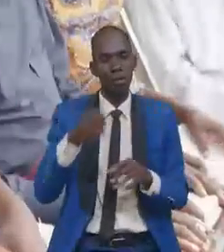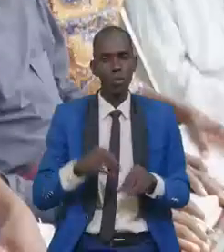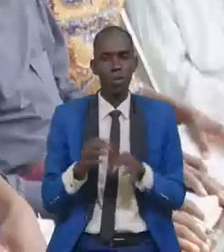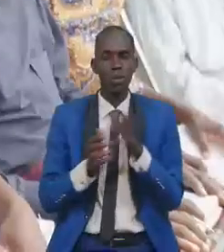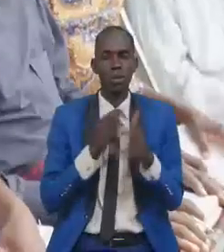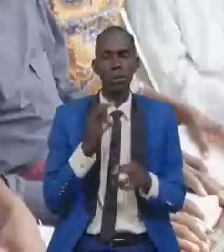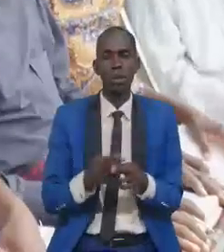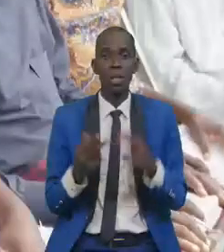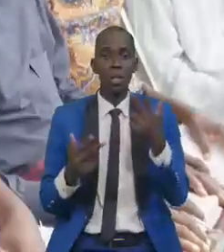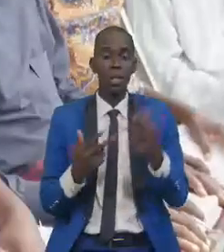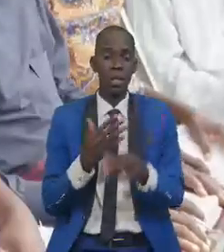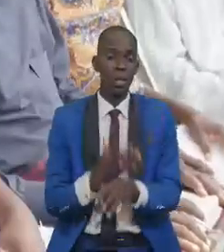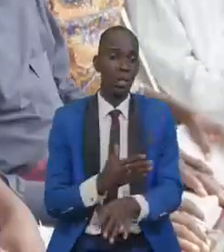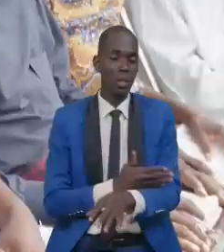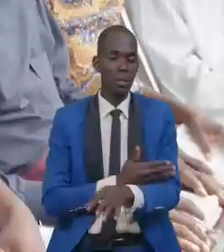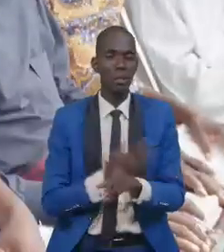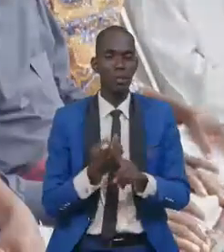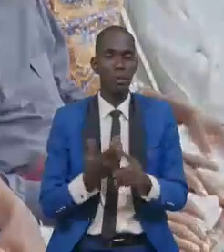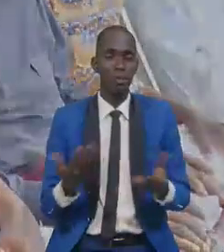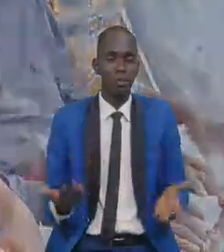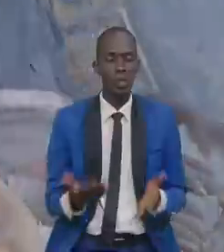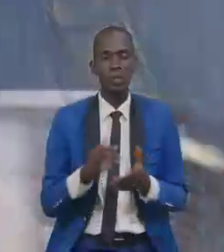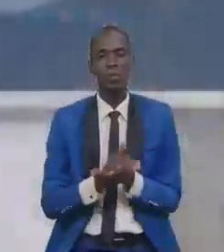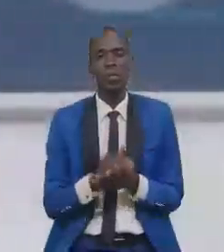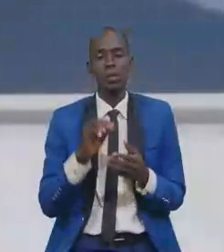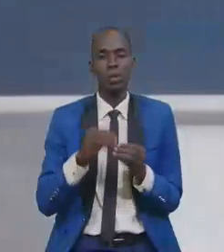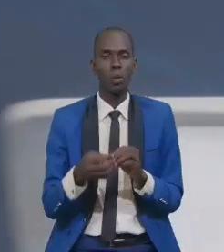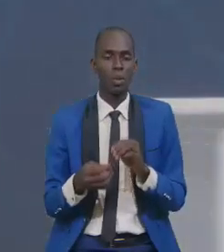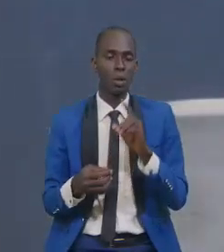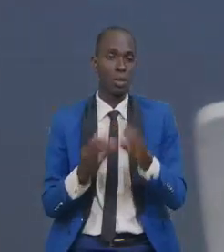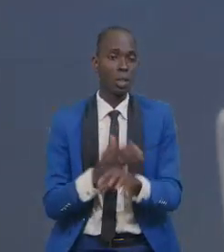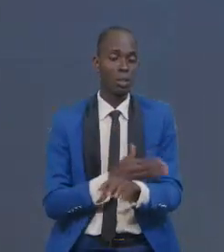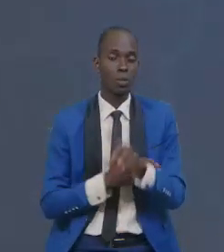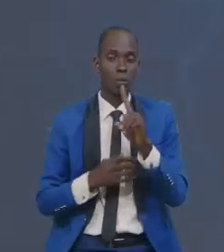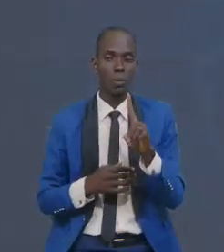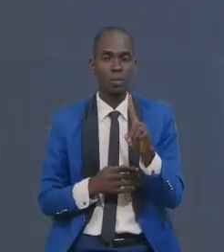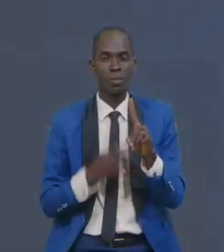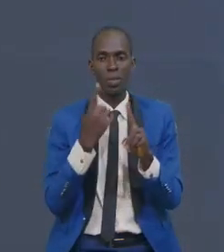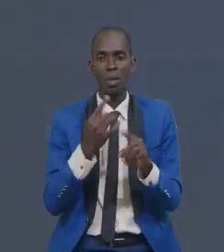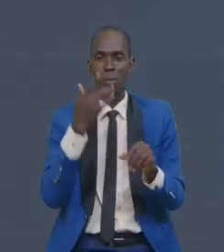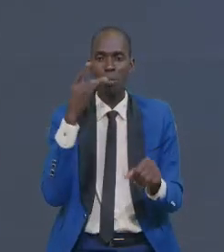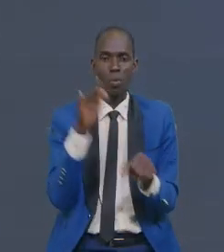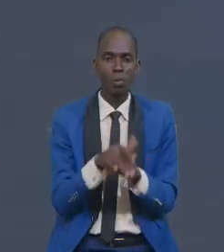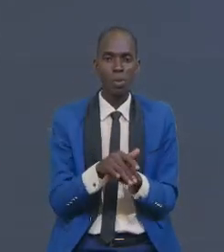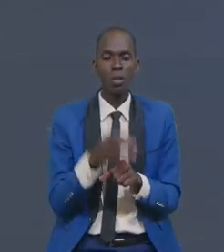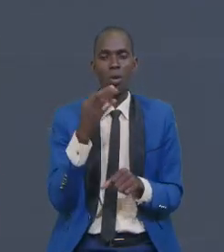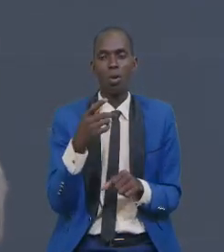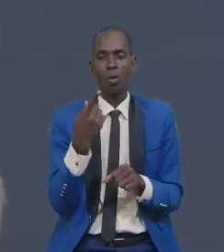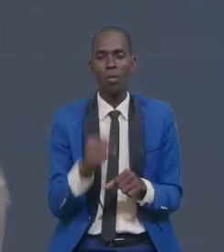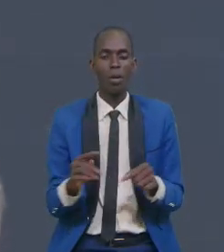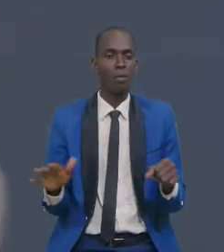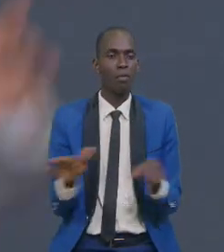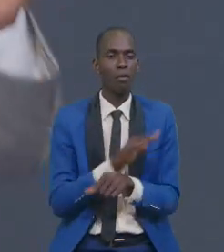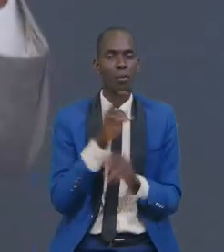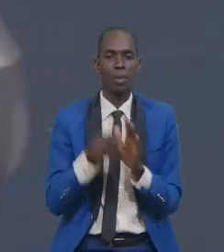we're looking at. Number one, we're looking at the promise of the fullness in the